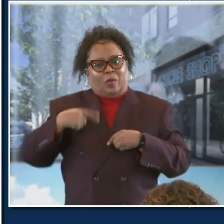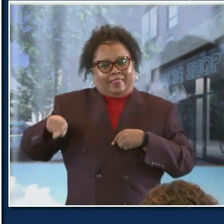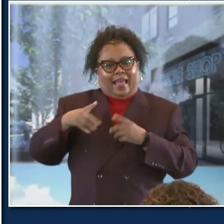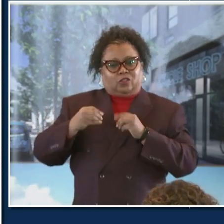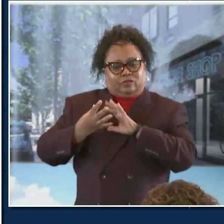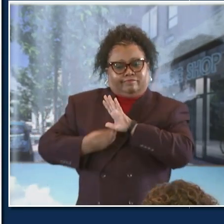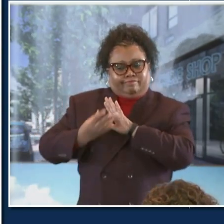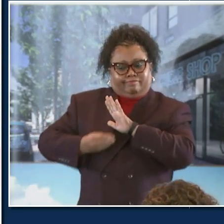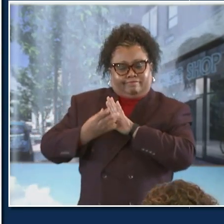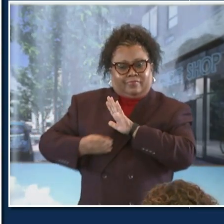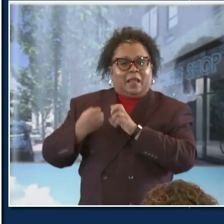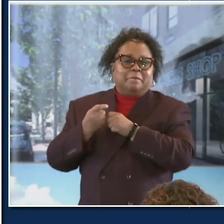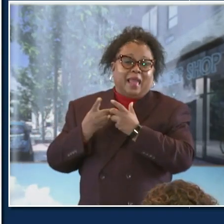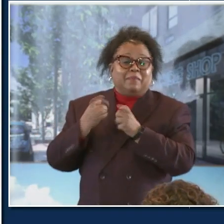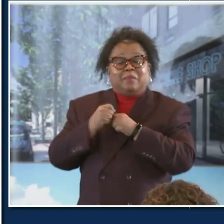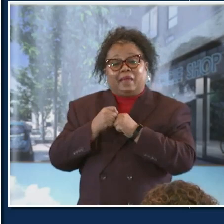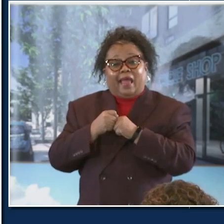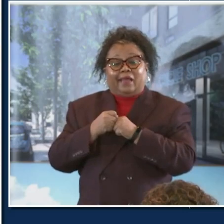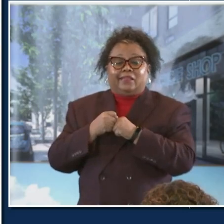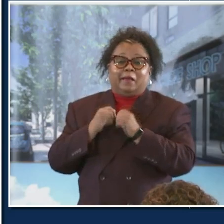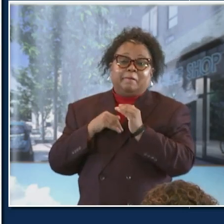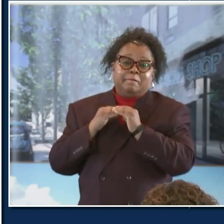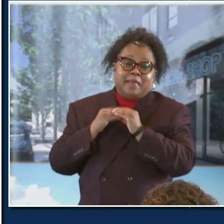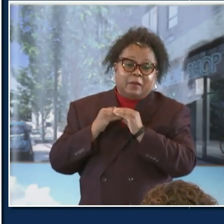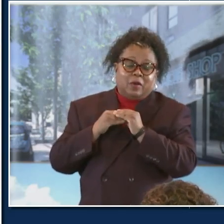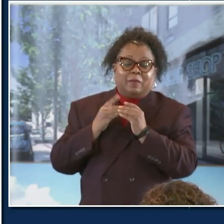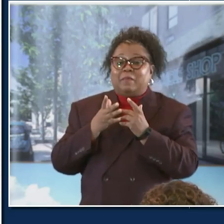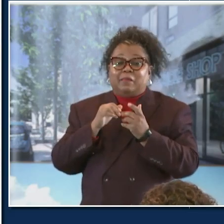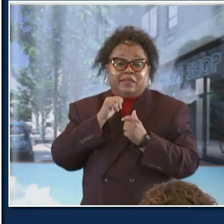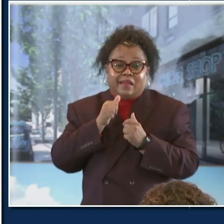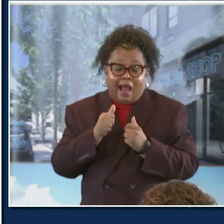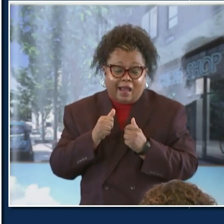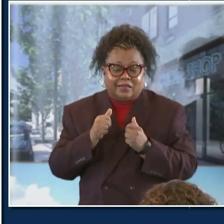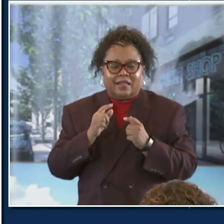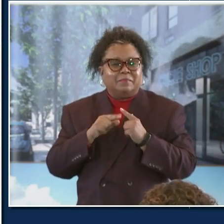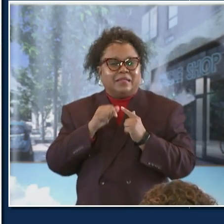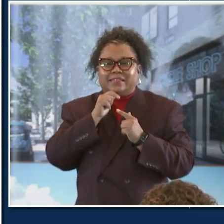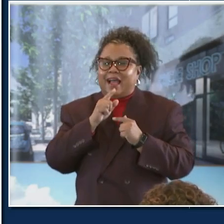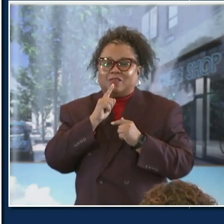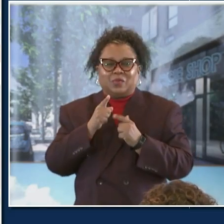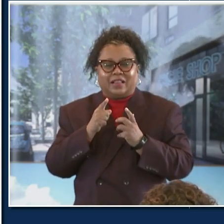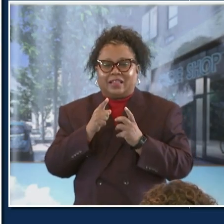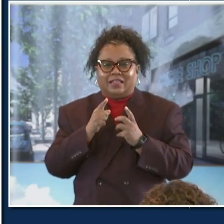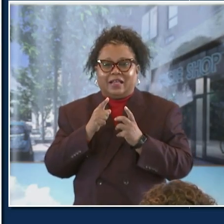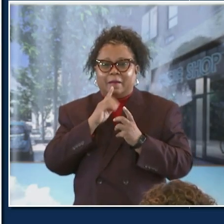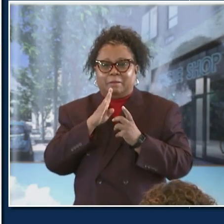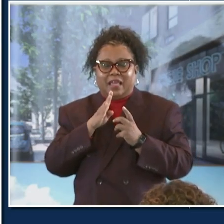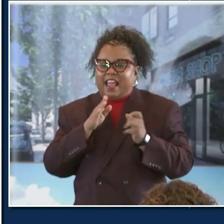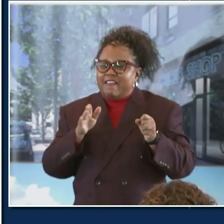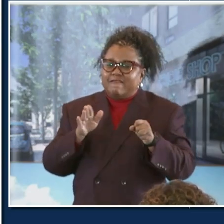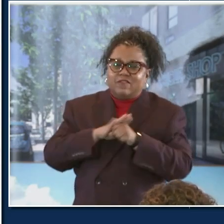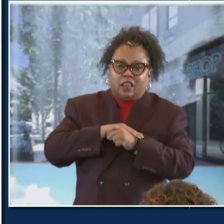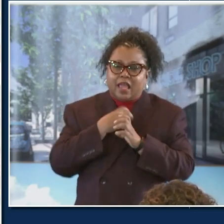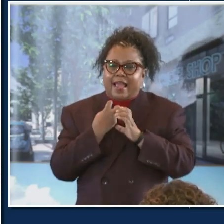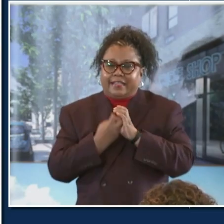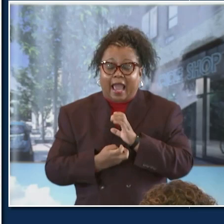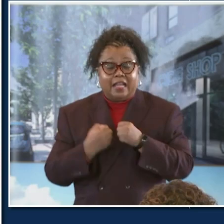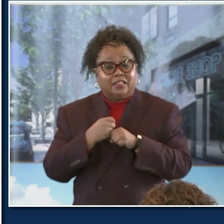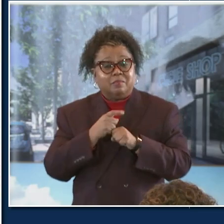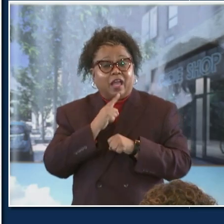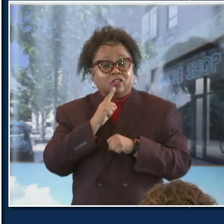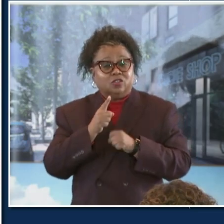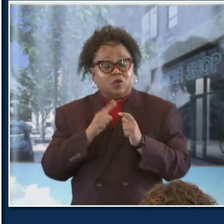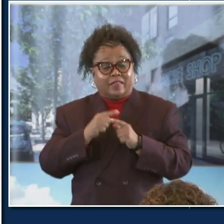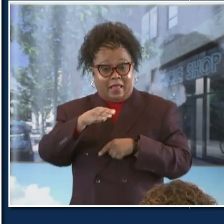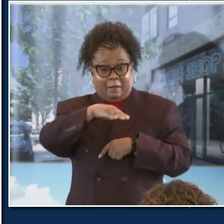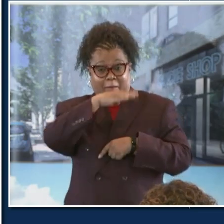do, maybe make the bare minimums, maybe not, but not really be fully engaged in making sure